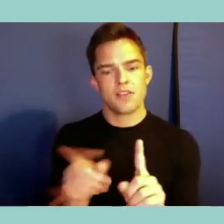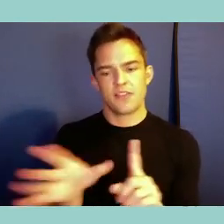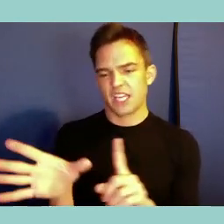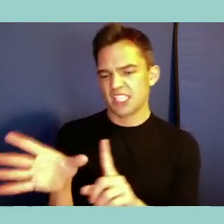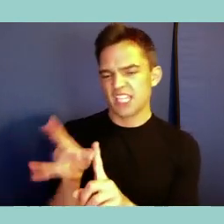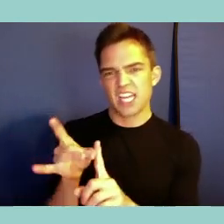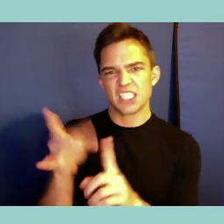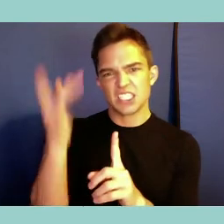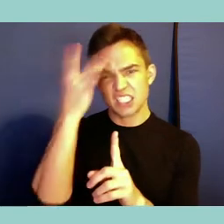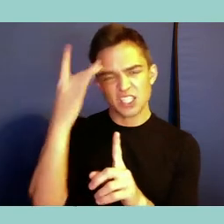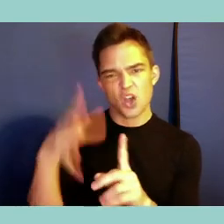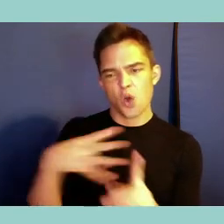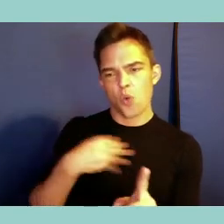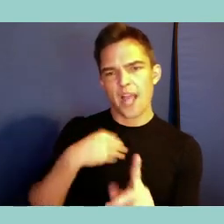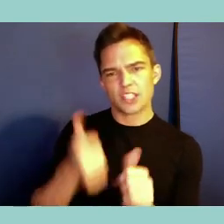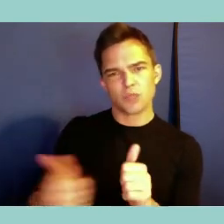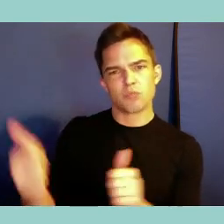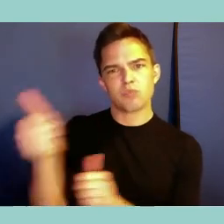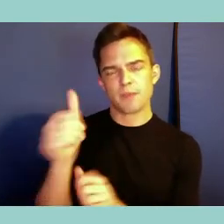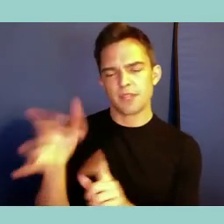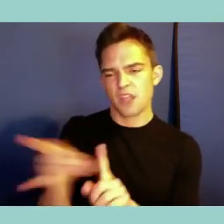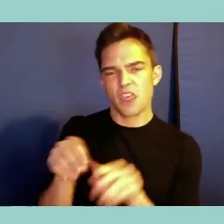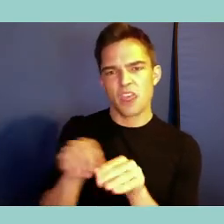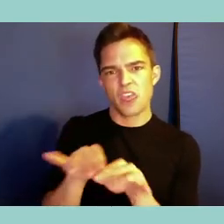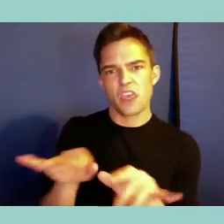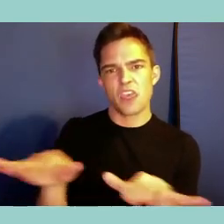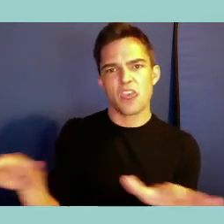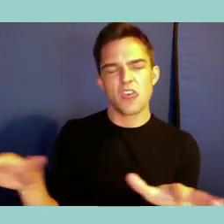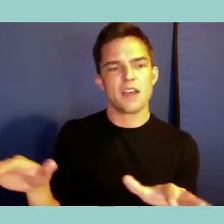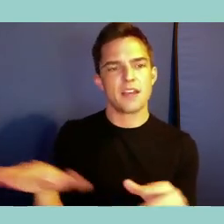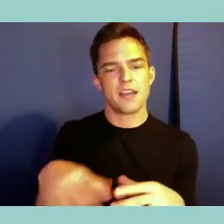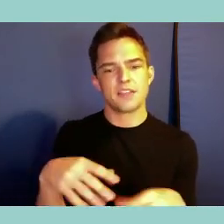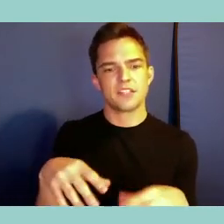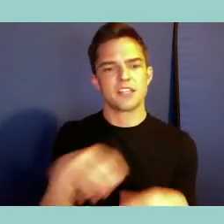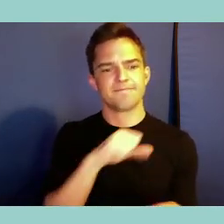white supremacy. Let's replace the symptoms